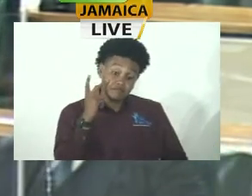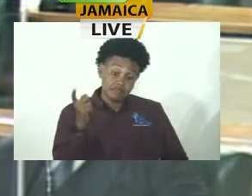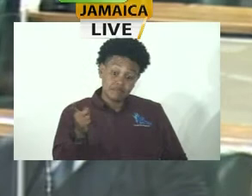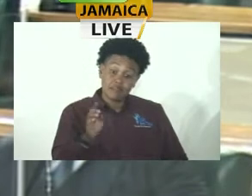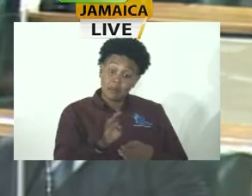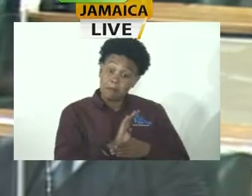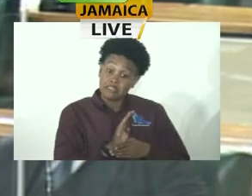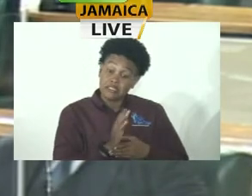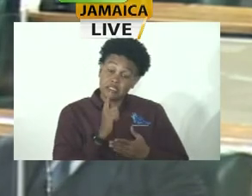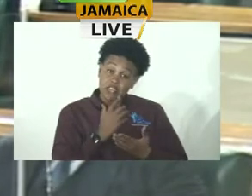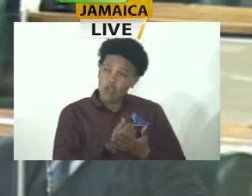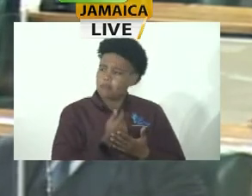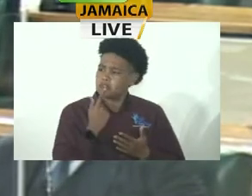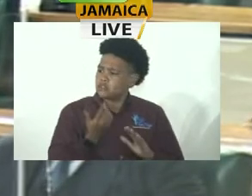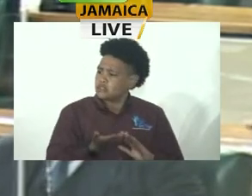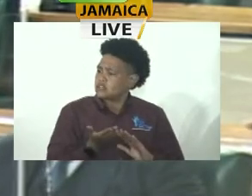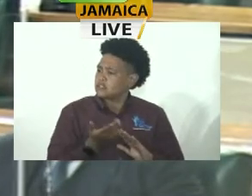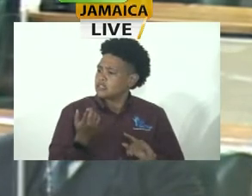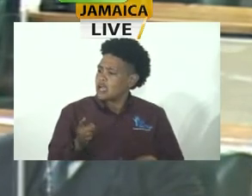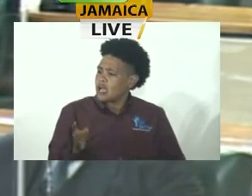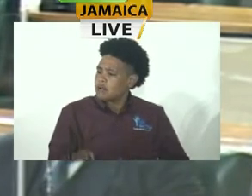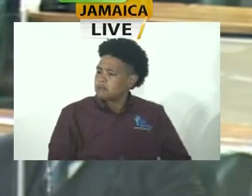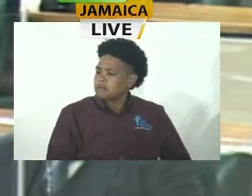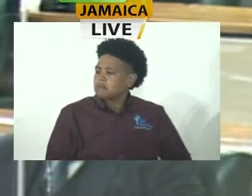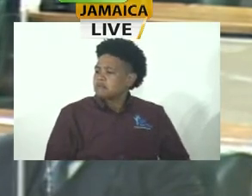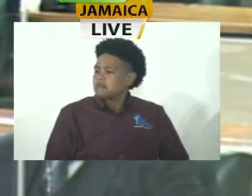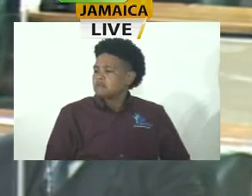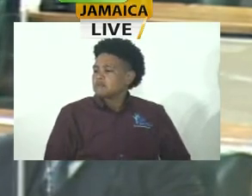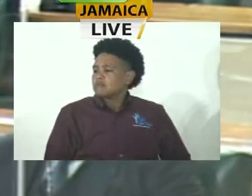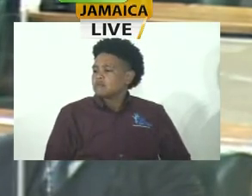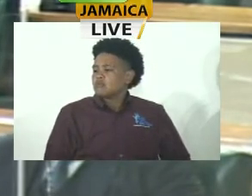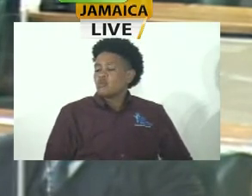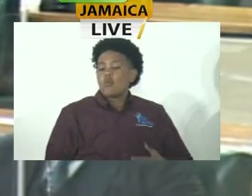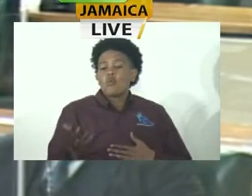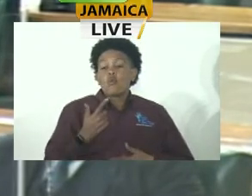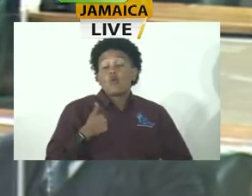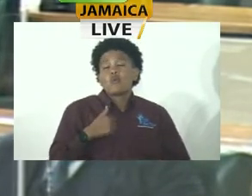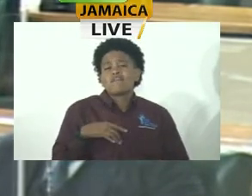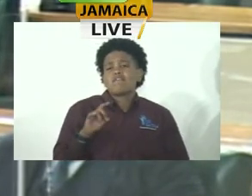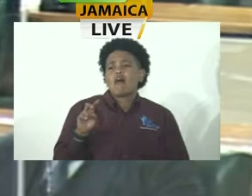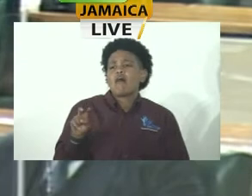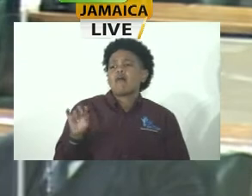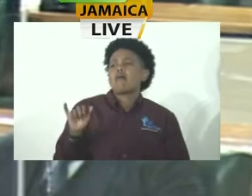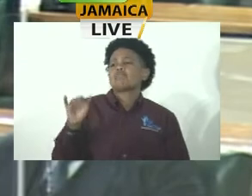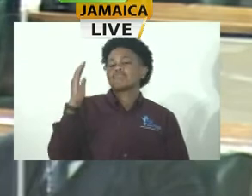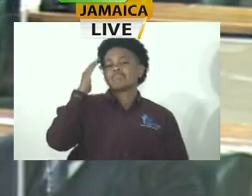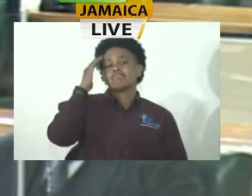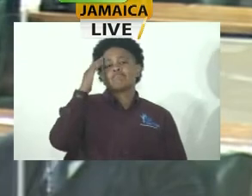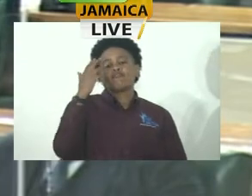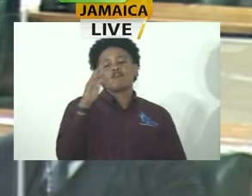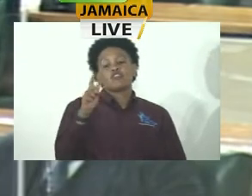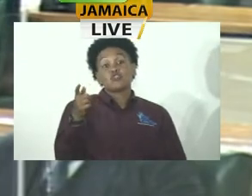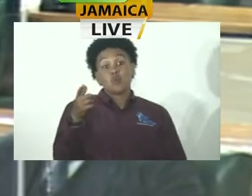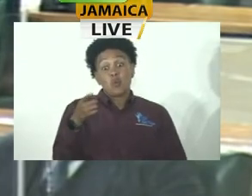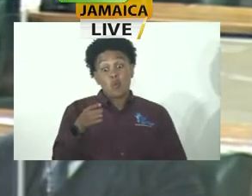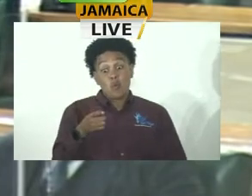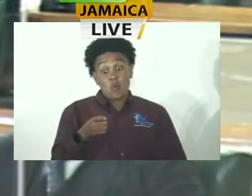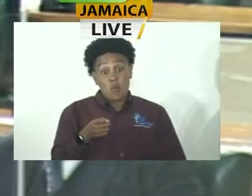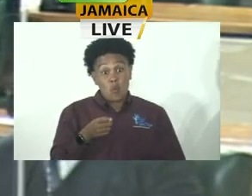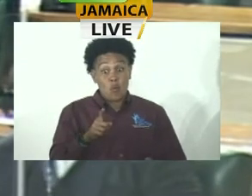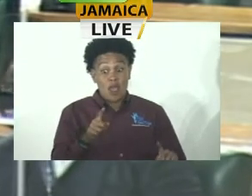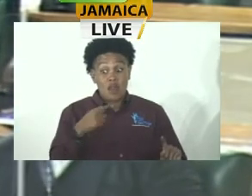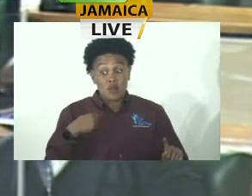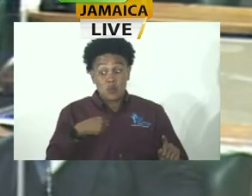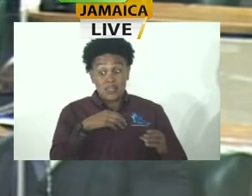business opportunity but what we have discovered madam speaker is that while we in